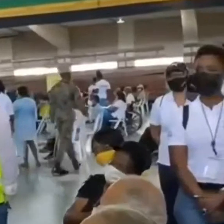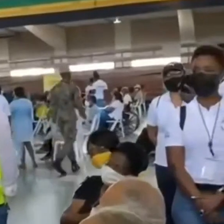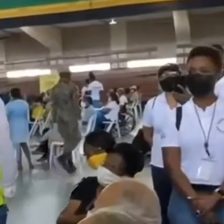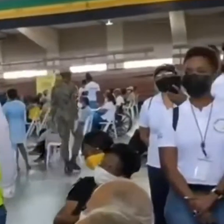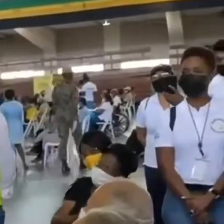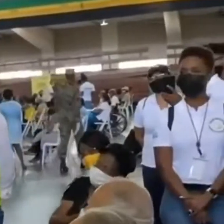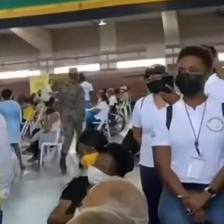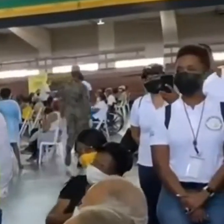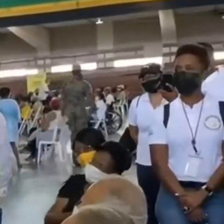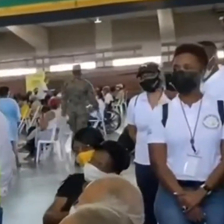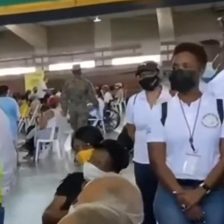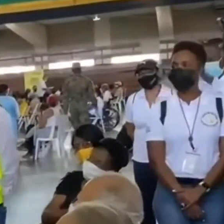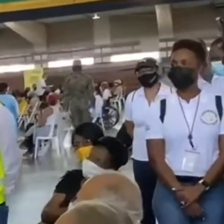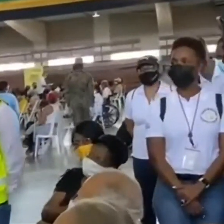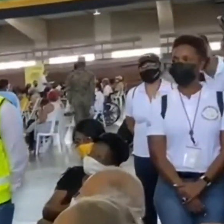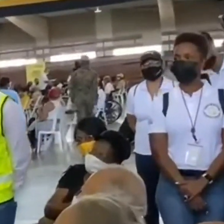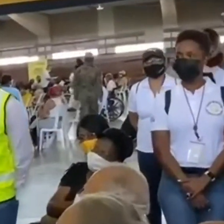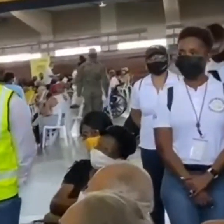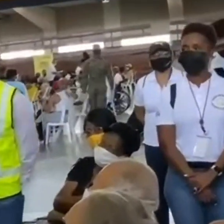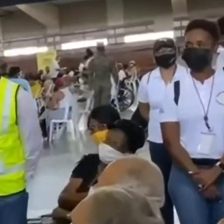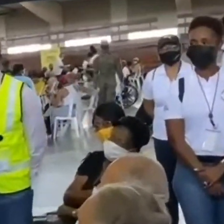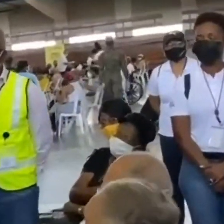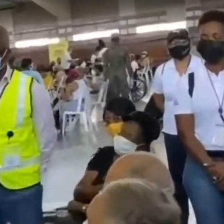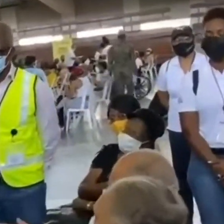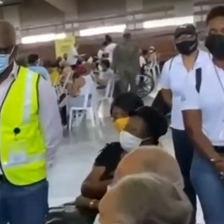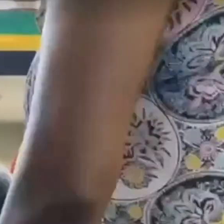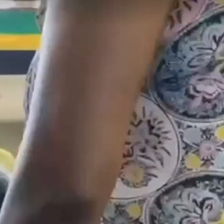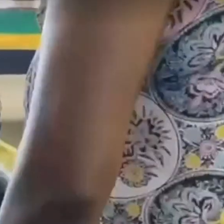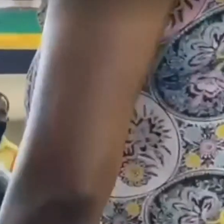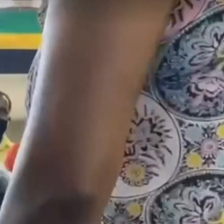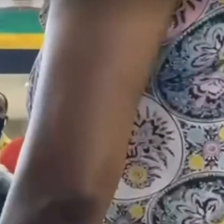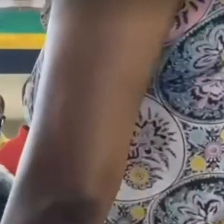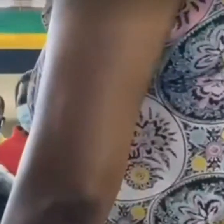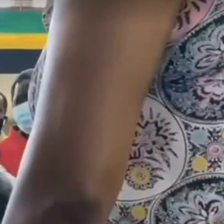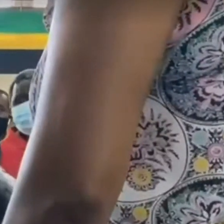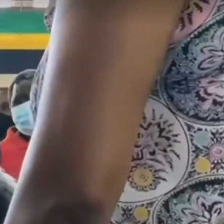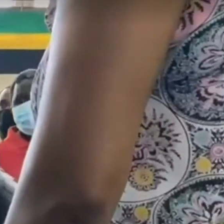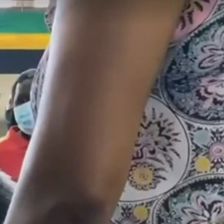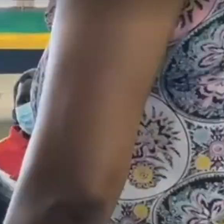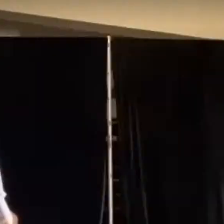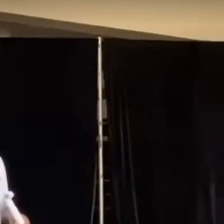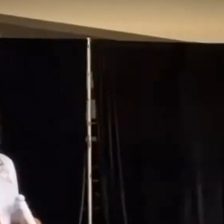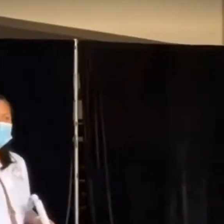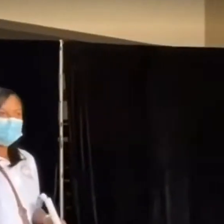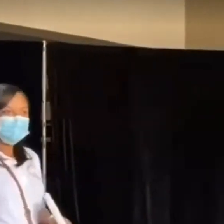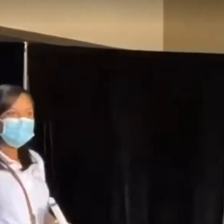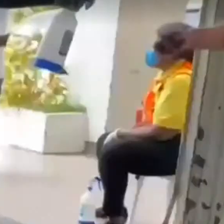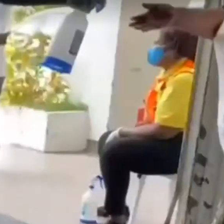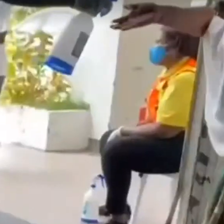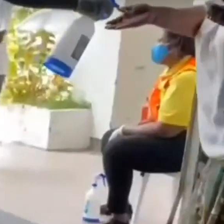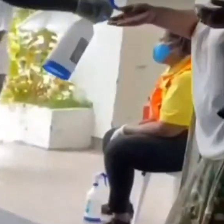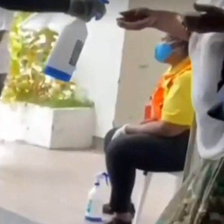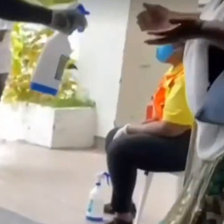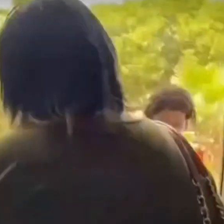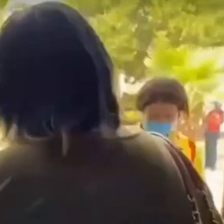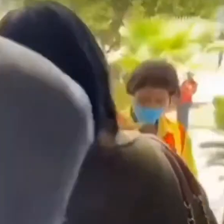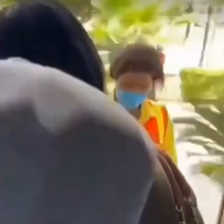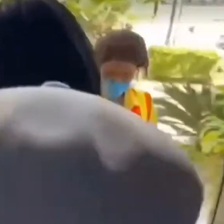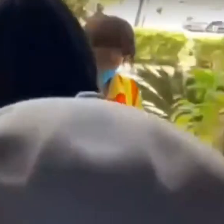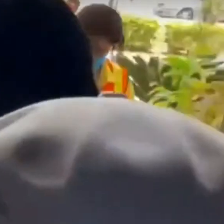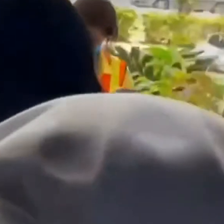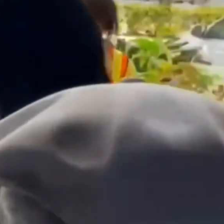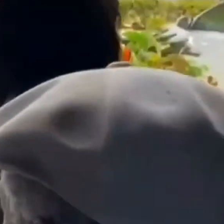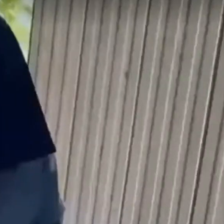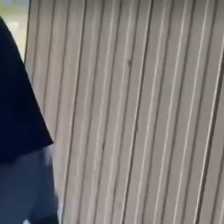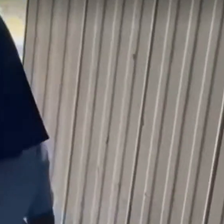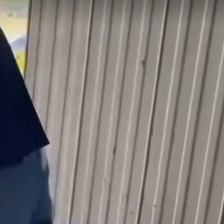Disappointment comes with a lesson. It's for me to get wiser. Got to work harder. In the end, it